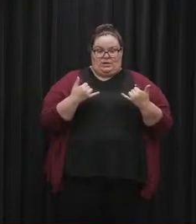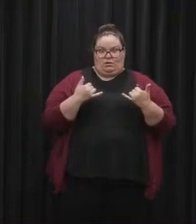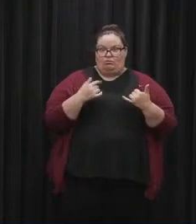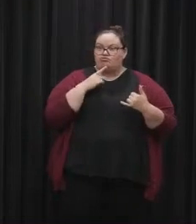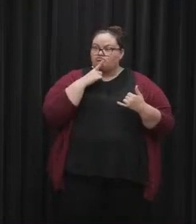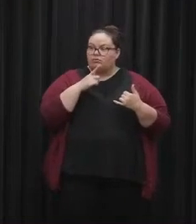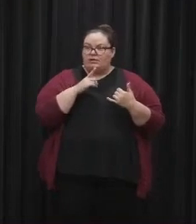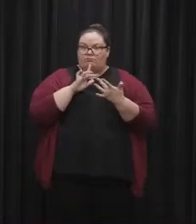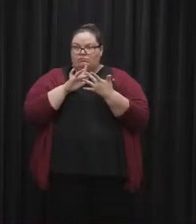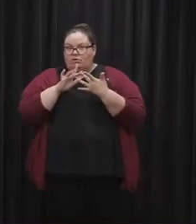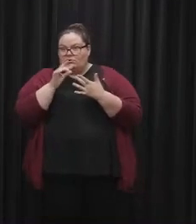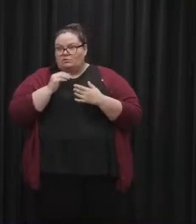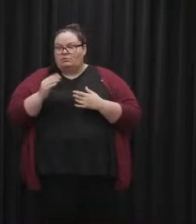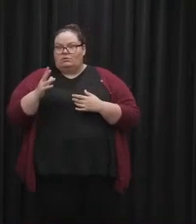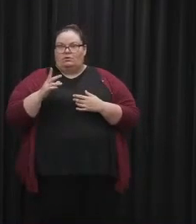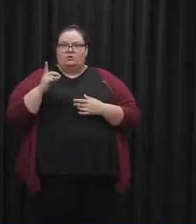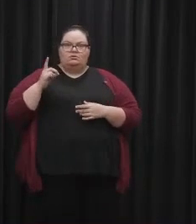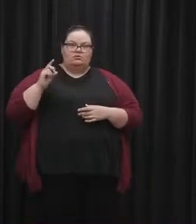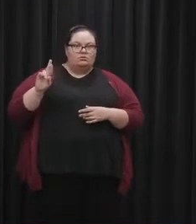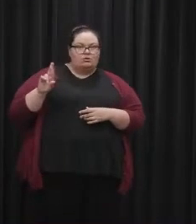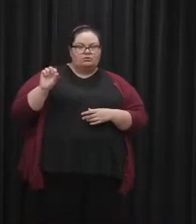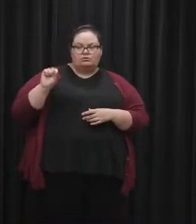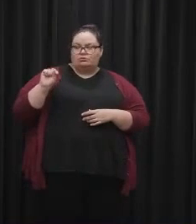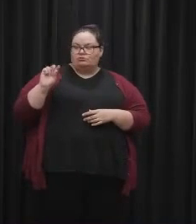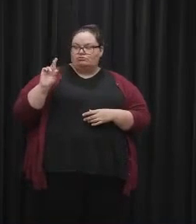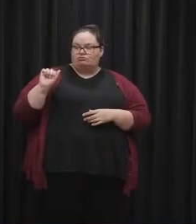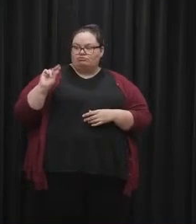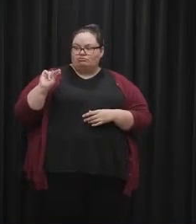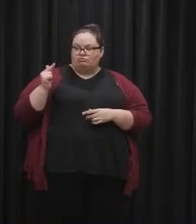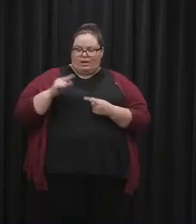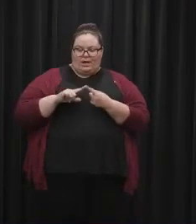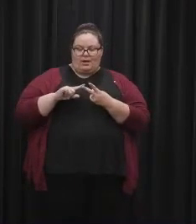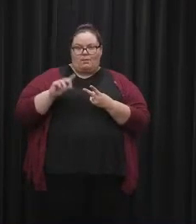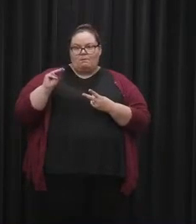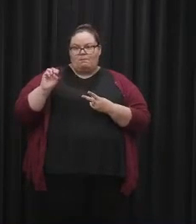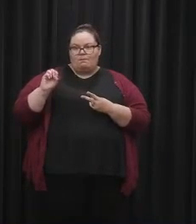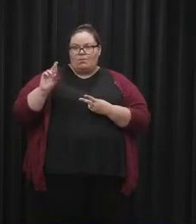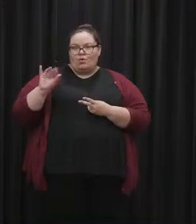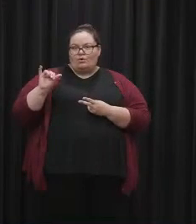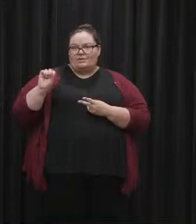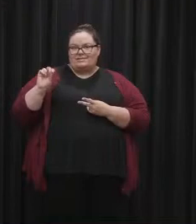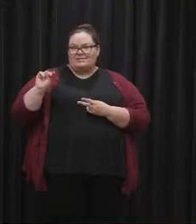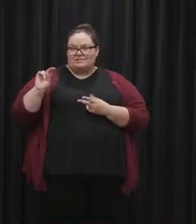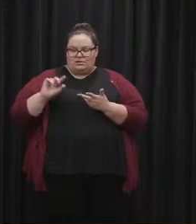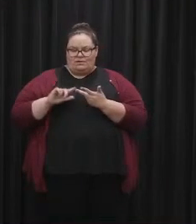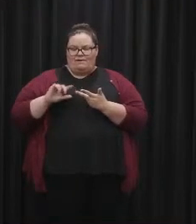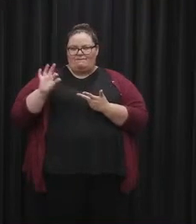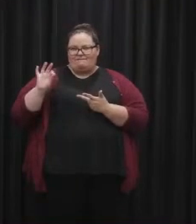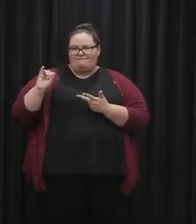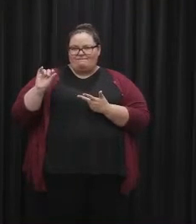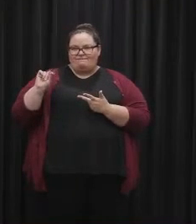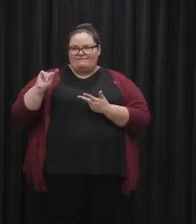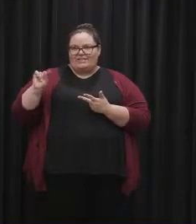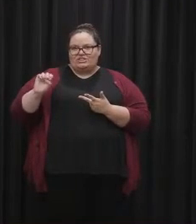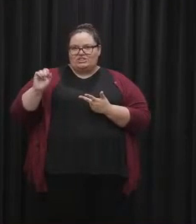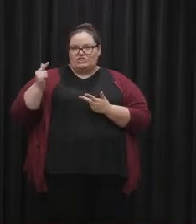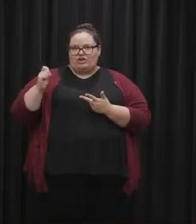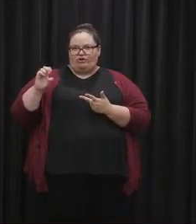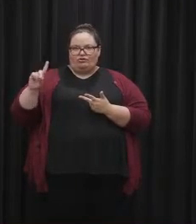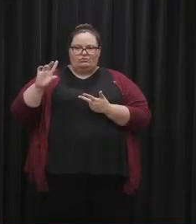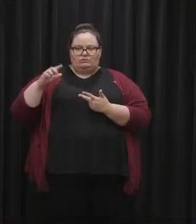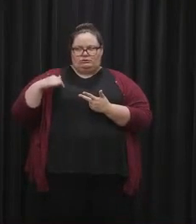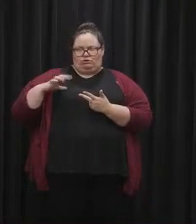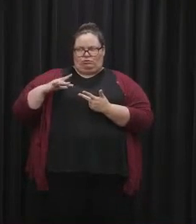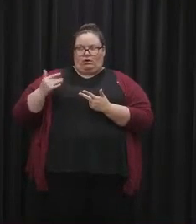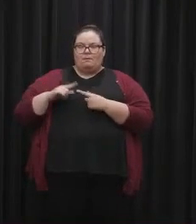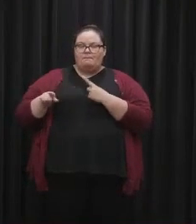just really kept in close contact with Dr. Strang, Dr. Morrison. Dr. Fitzgerald is actually on holidays. But I've kept them in